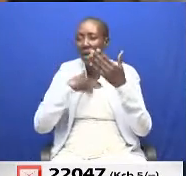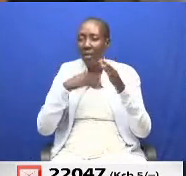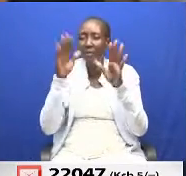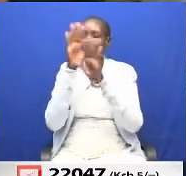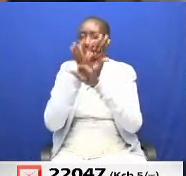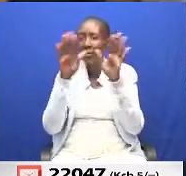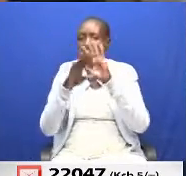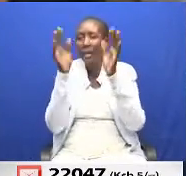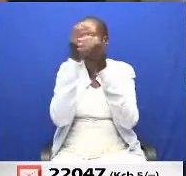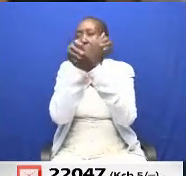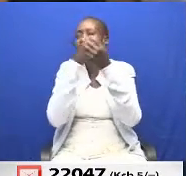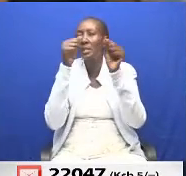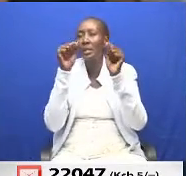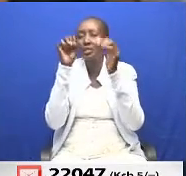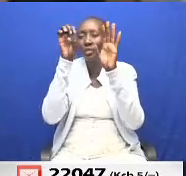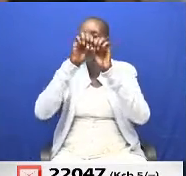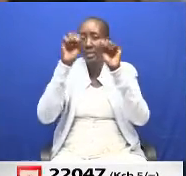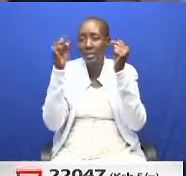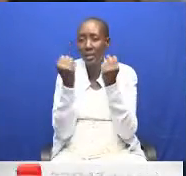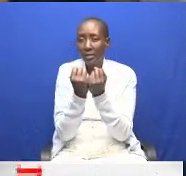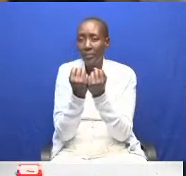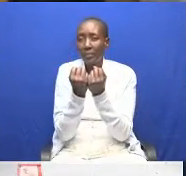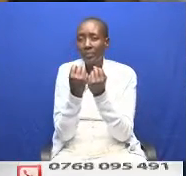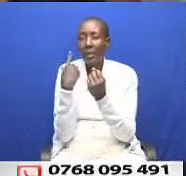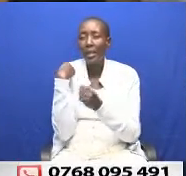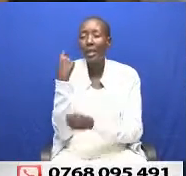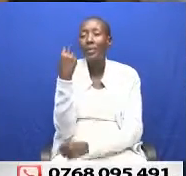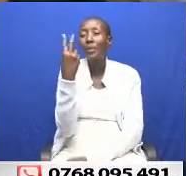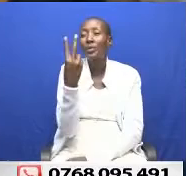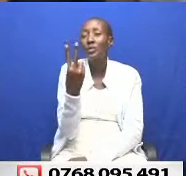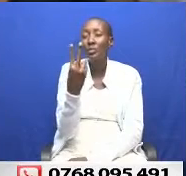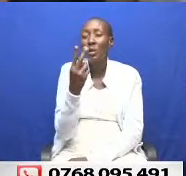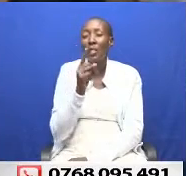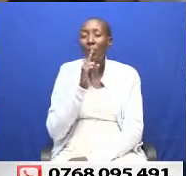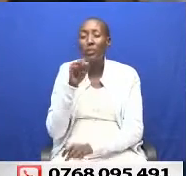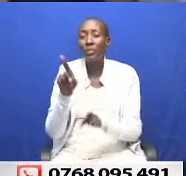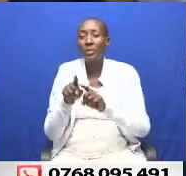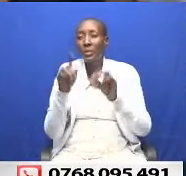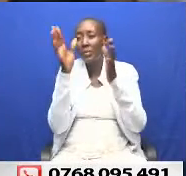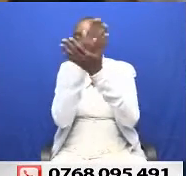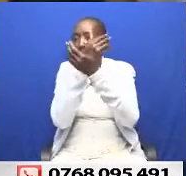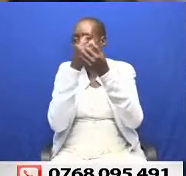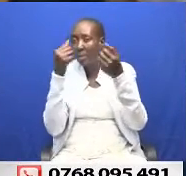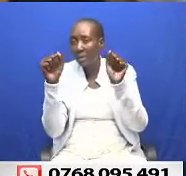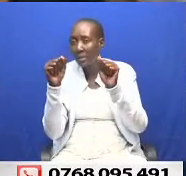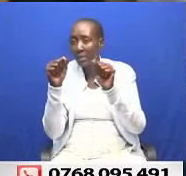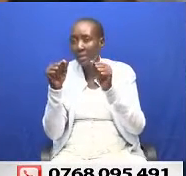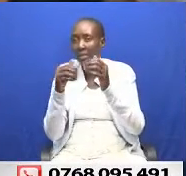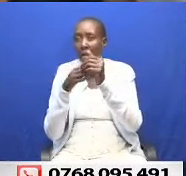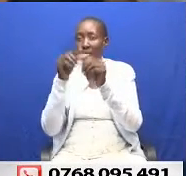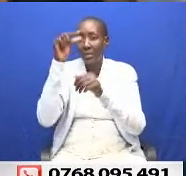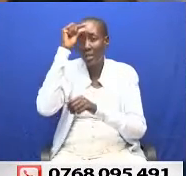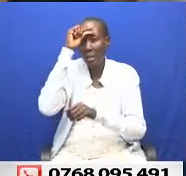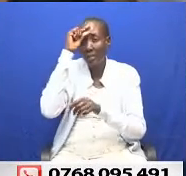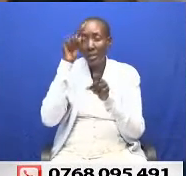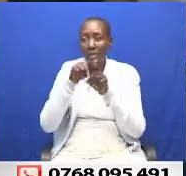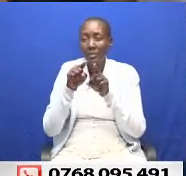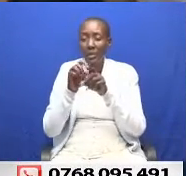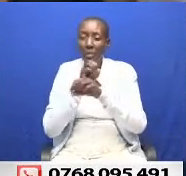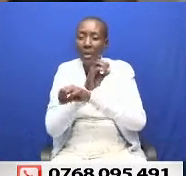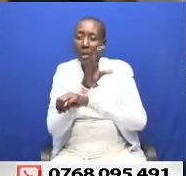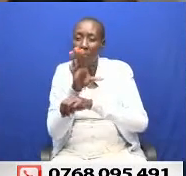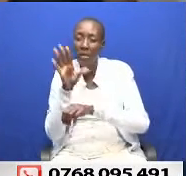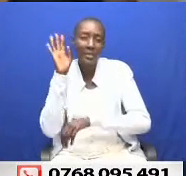I'll be saying about how. Number two, that we ensure that the president in terms of governing the country receives advice also